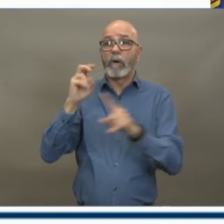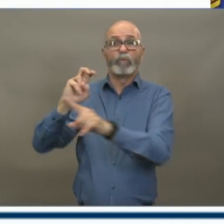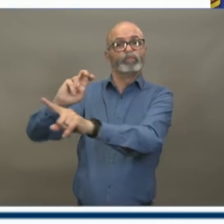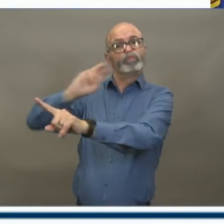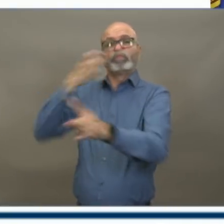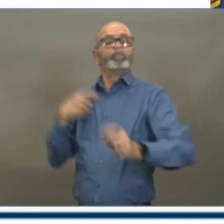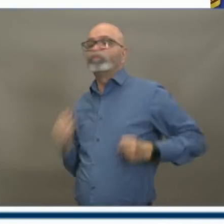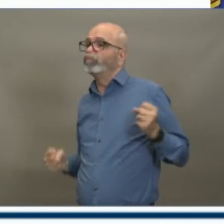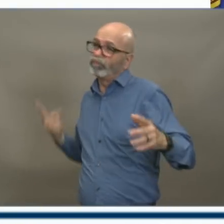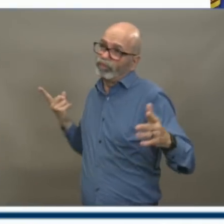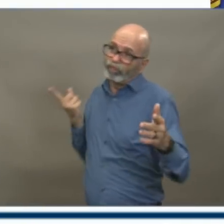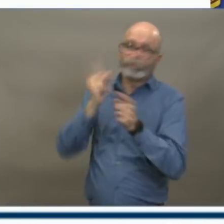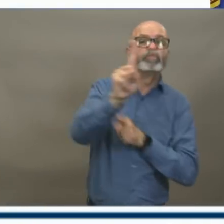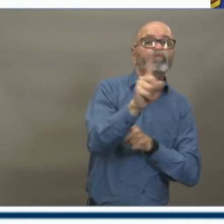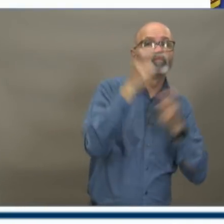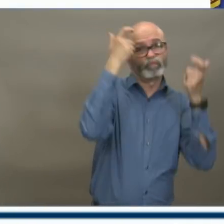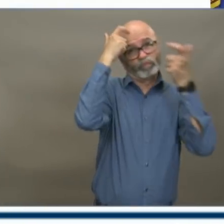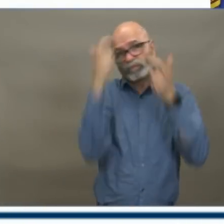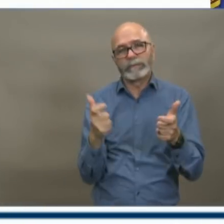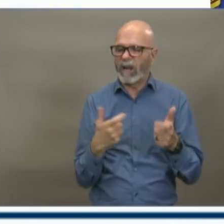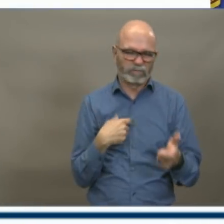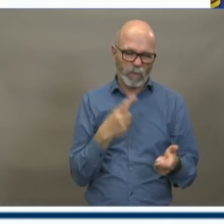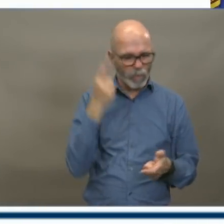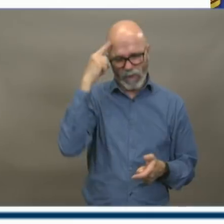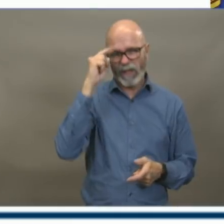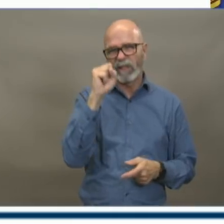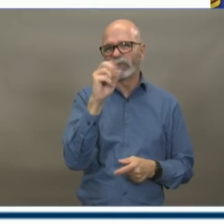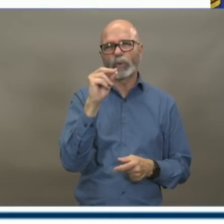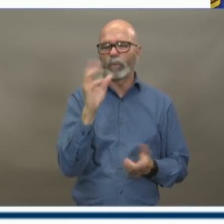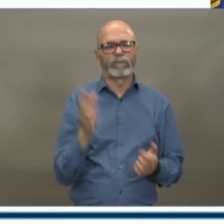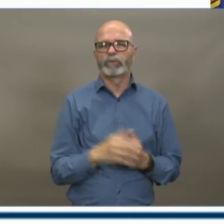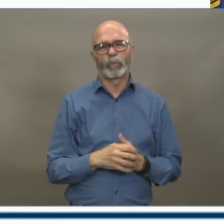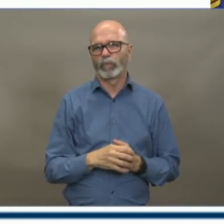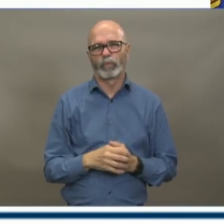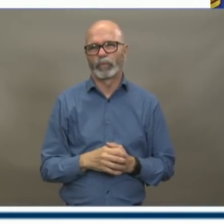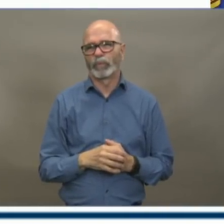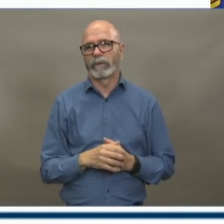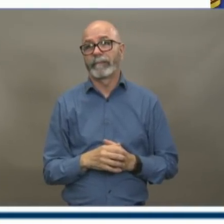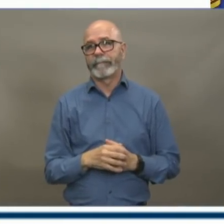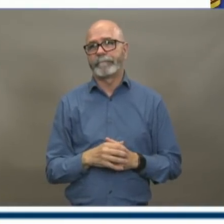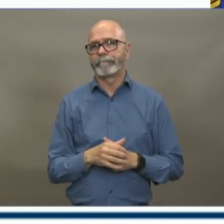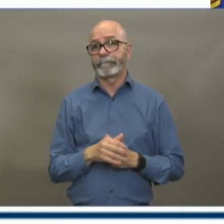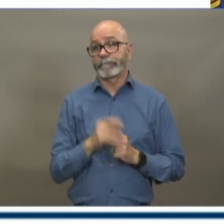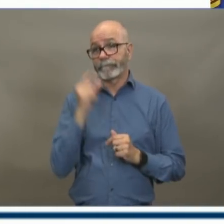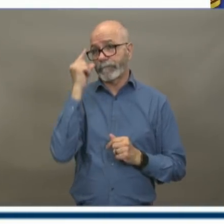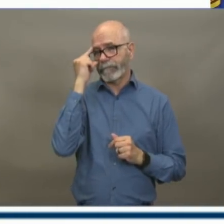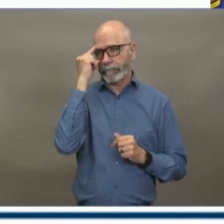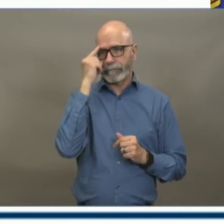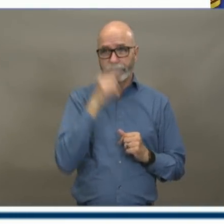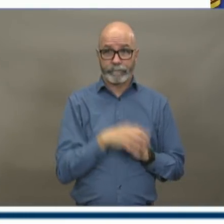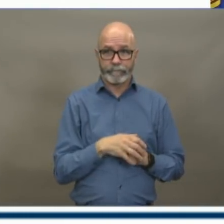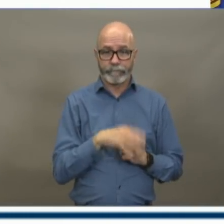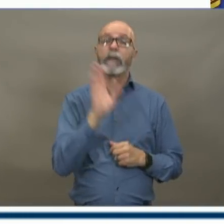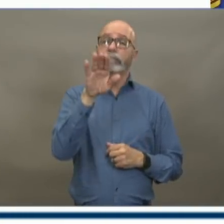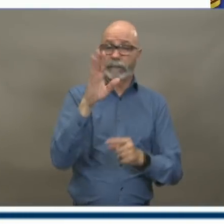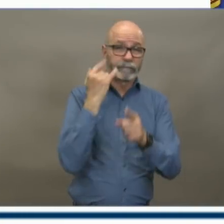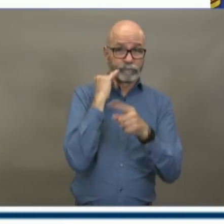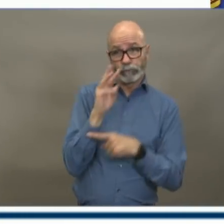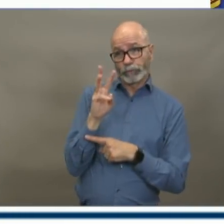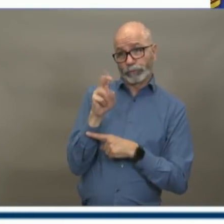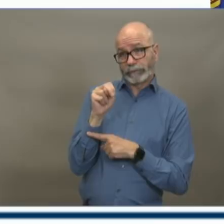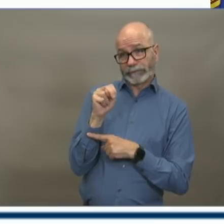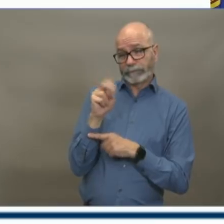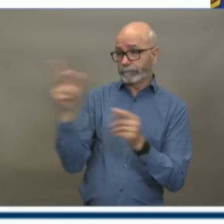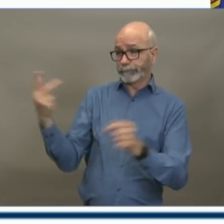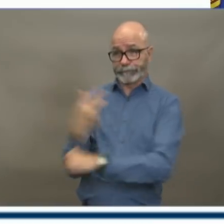with your follow-up. Thanks. And do you have protocols in place when it does open up and the vaccines are going